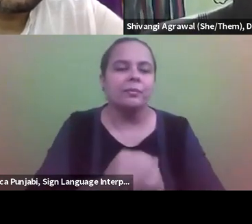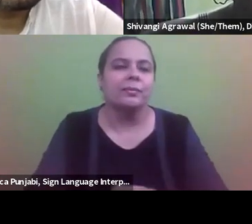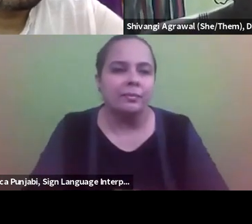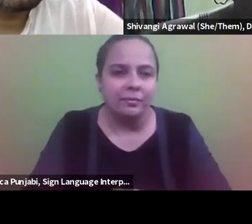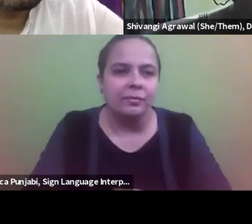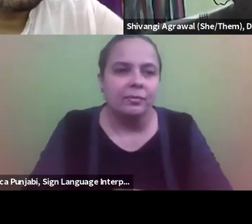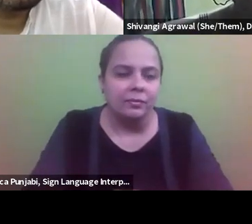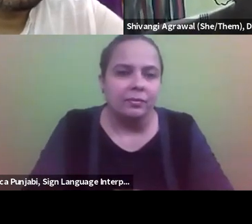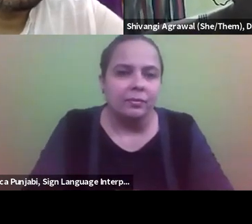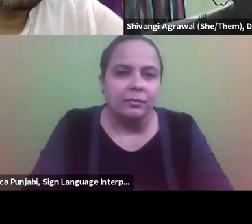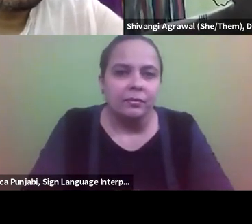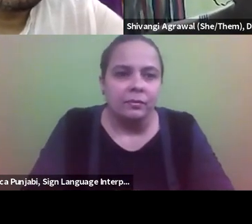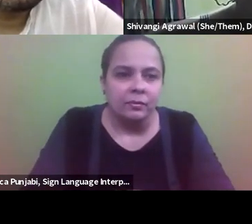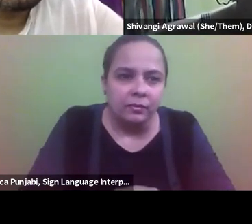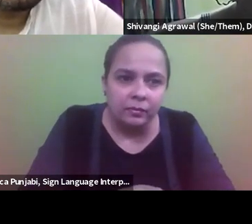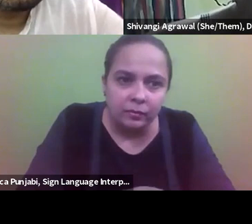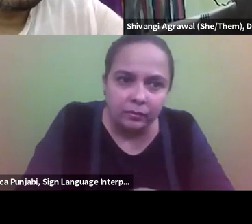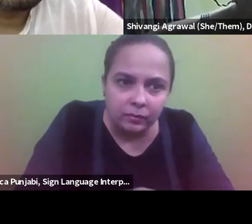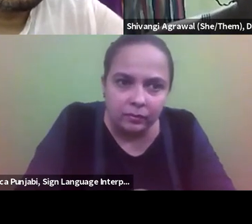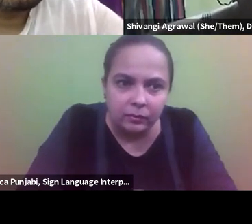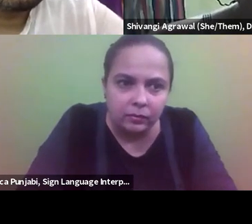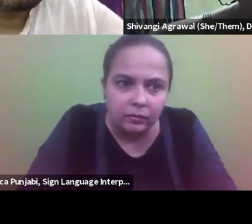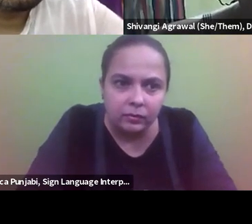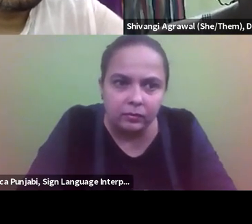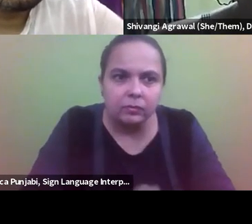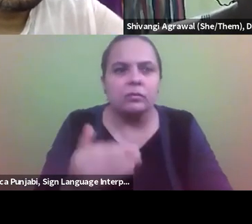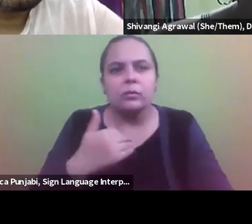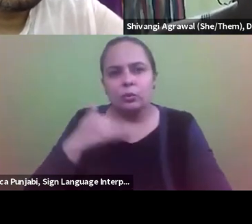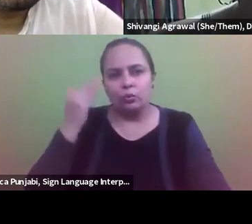I'll put it together for you, Faraz, because I know your film